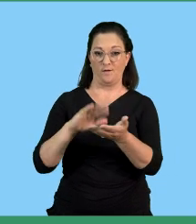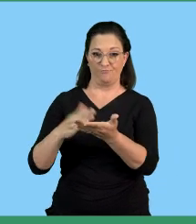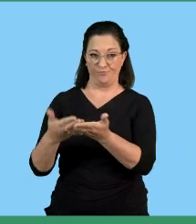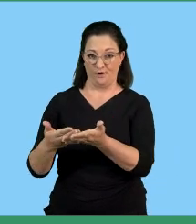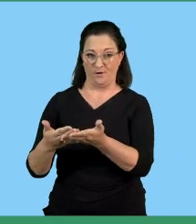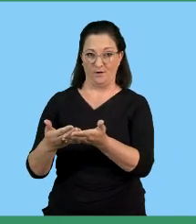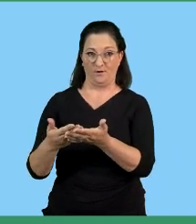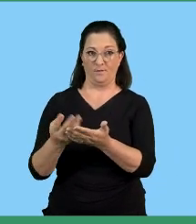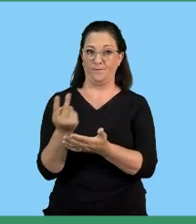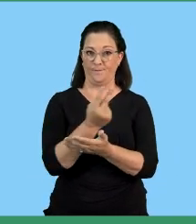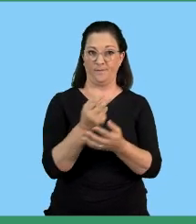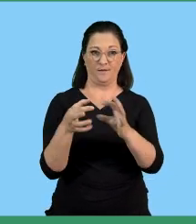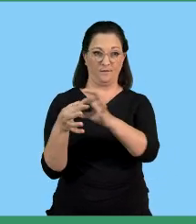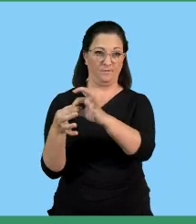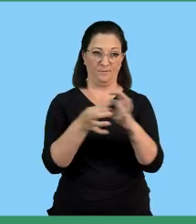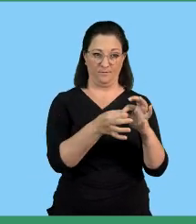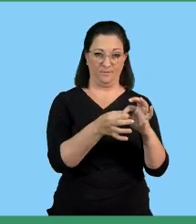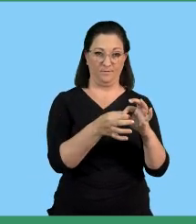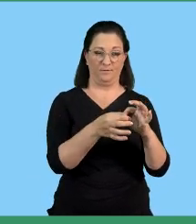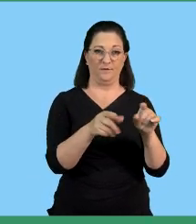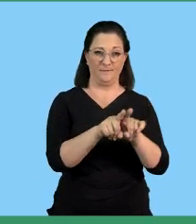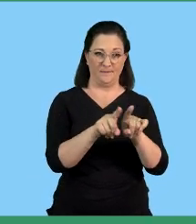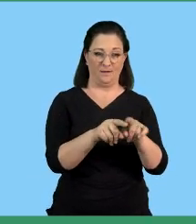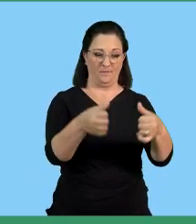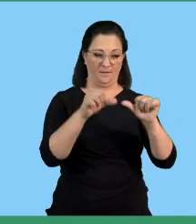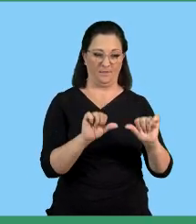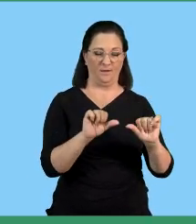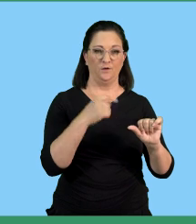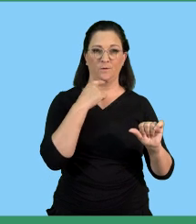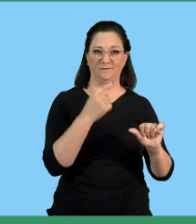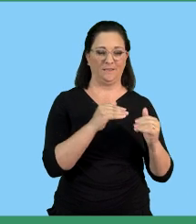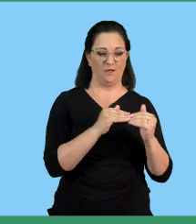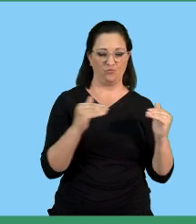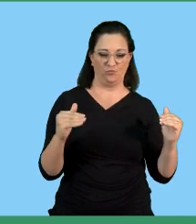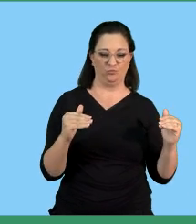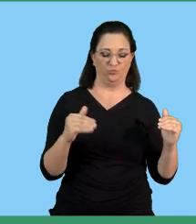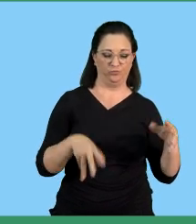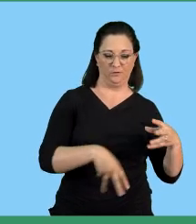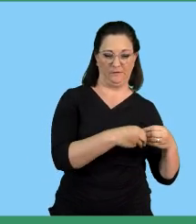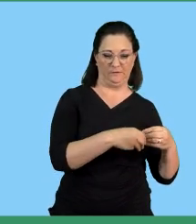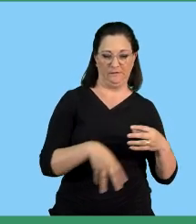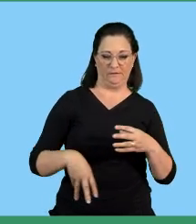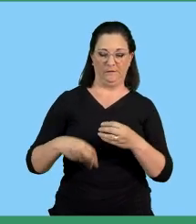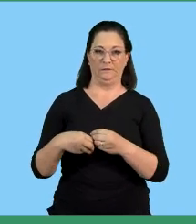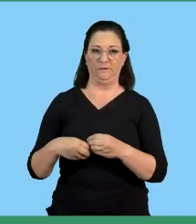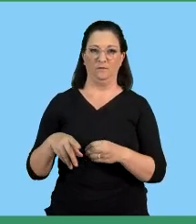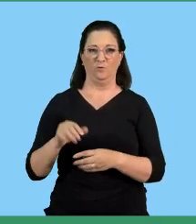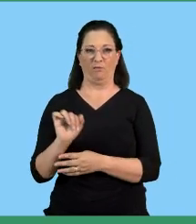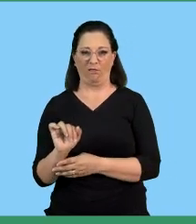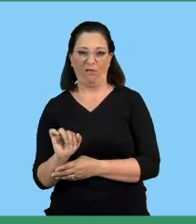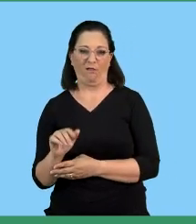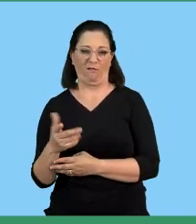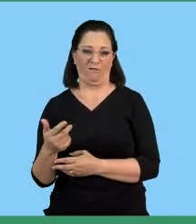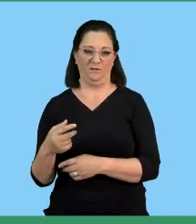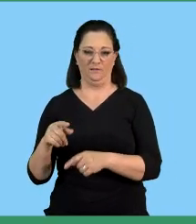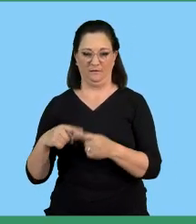products differs. The first one, we added bride meat. The second one being horizontal, we added what? Different cars,